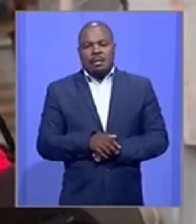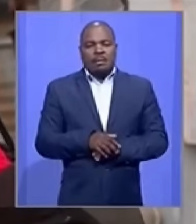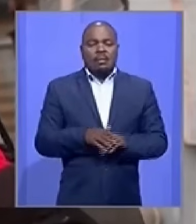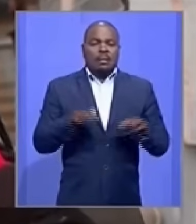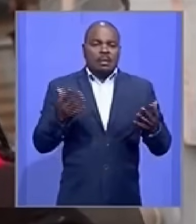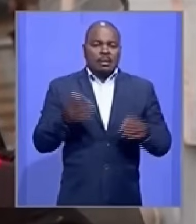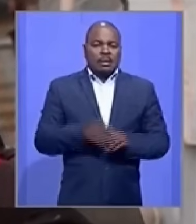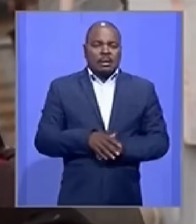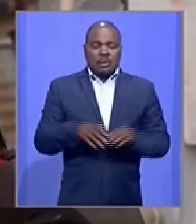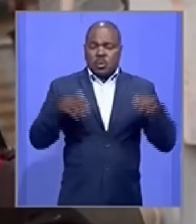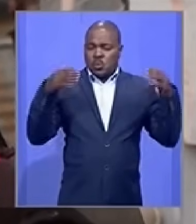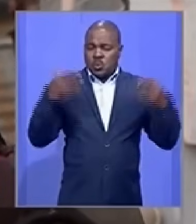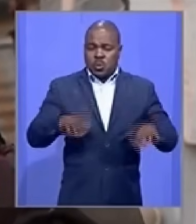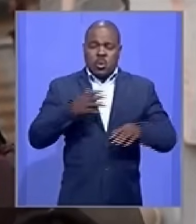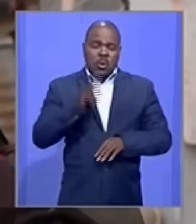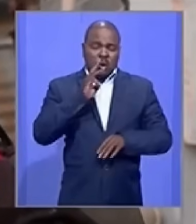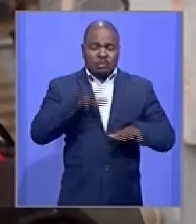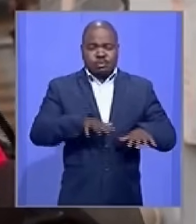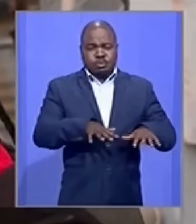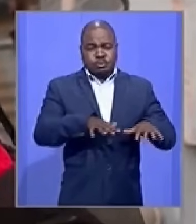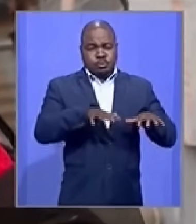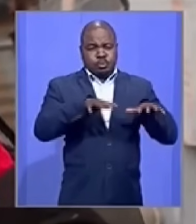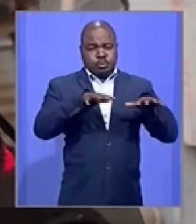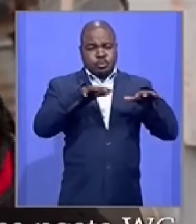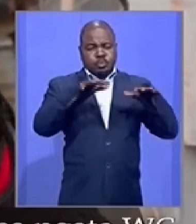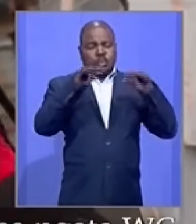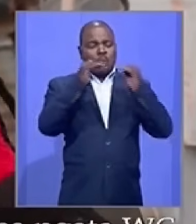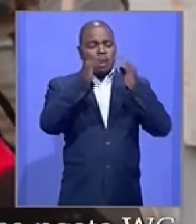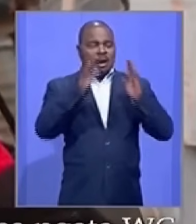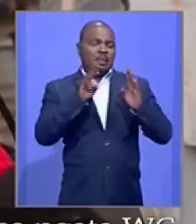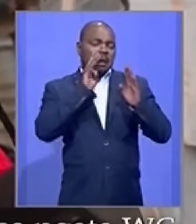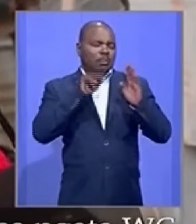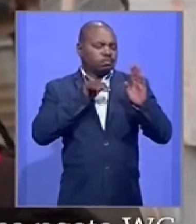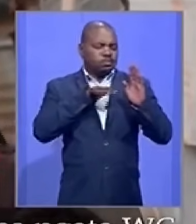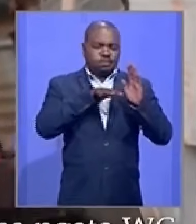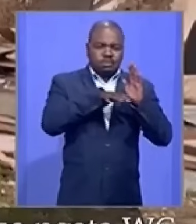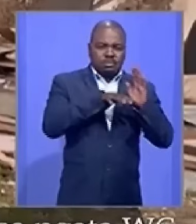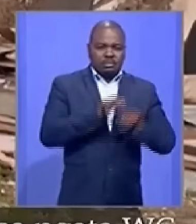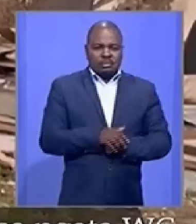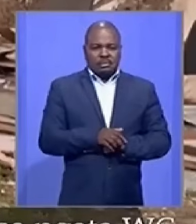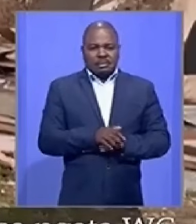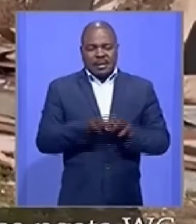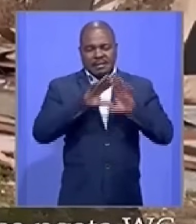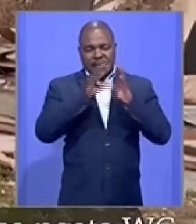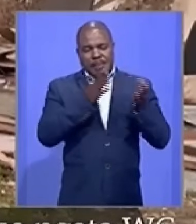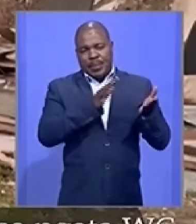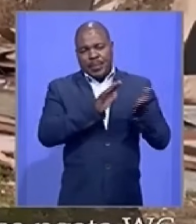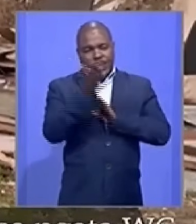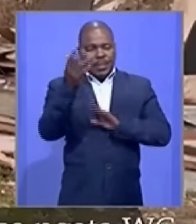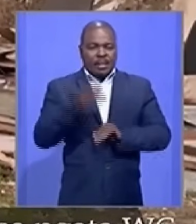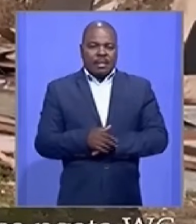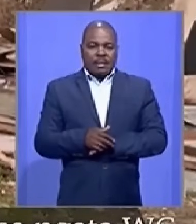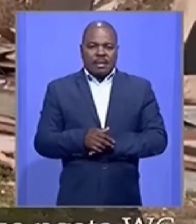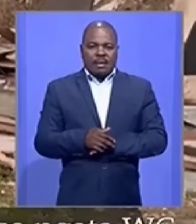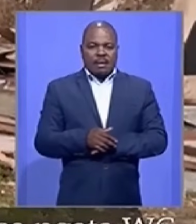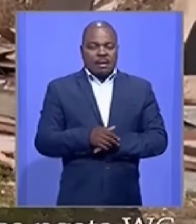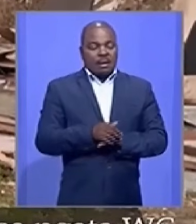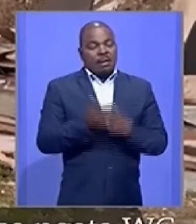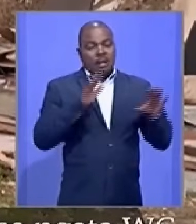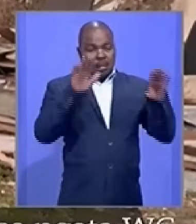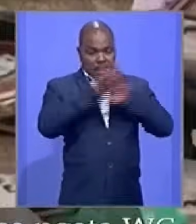too much. So they made the house, they're gone. The wind started at night.